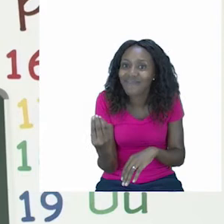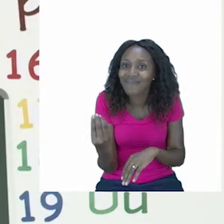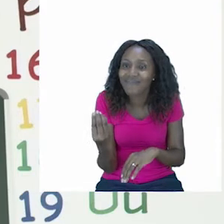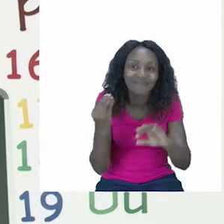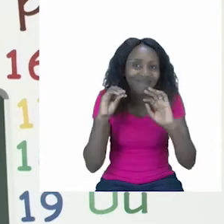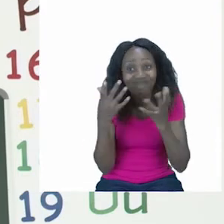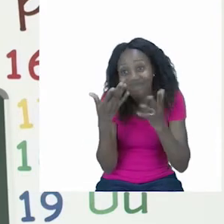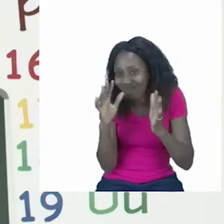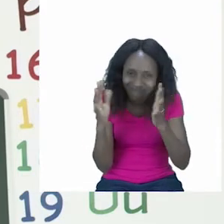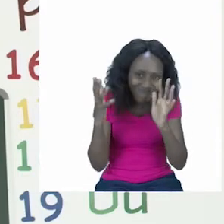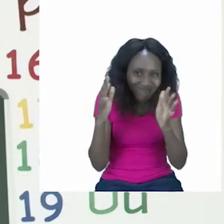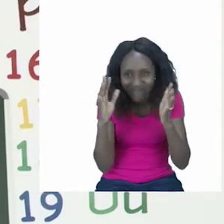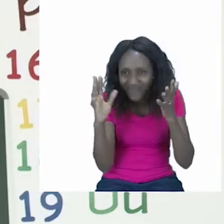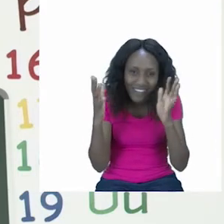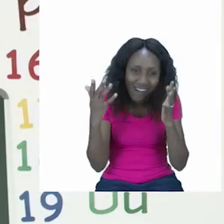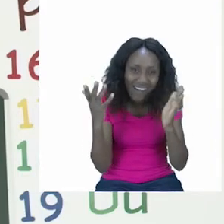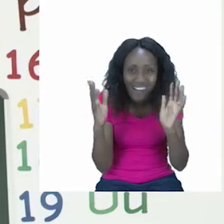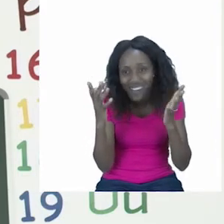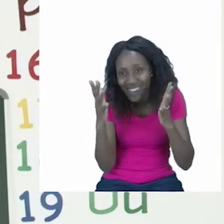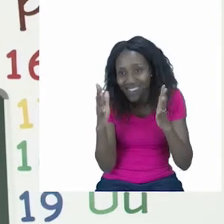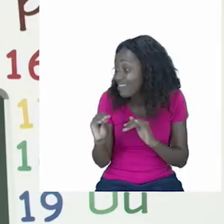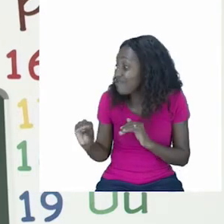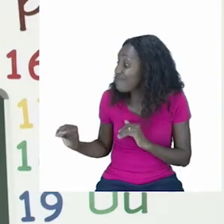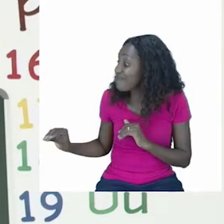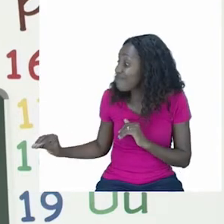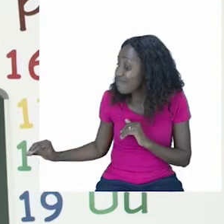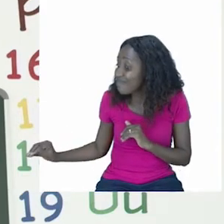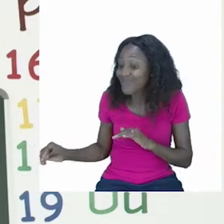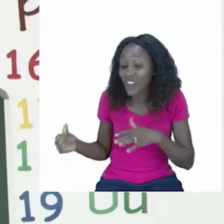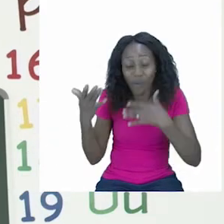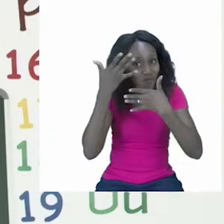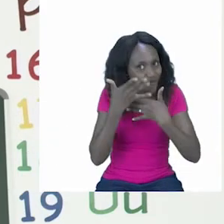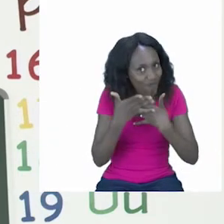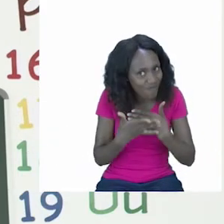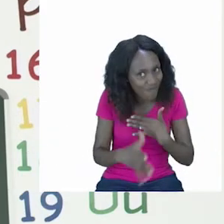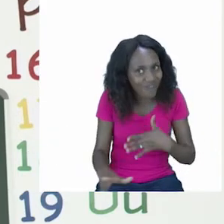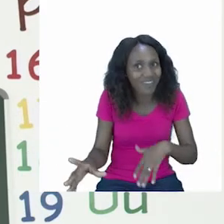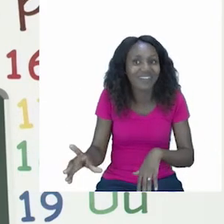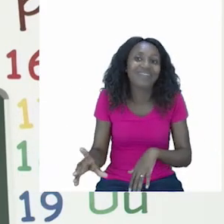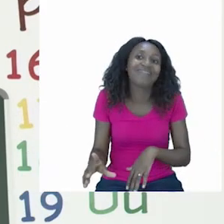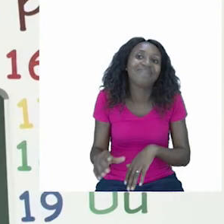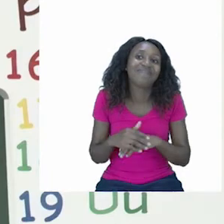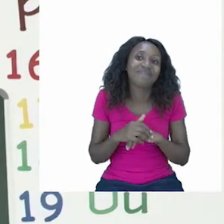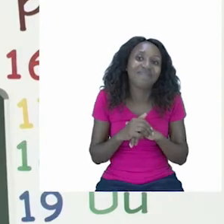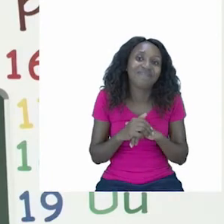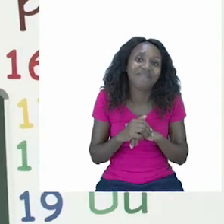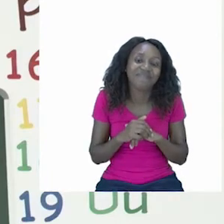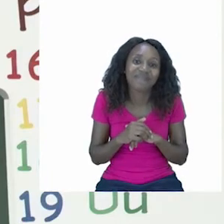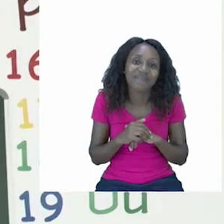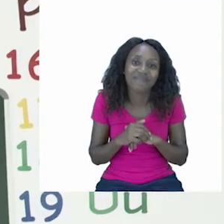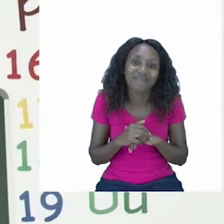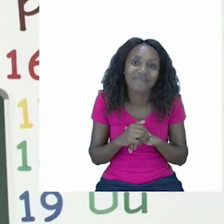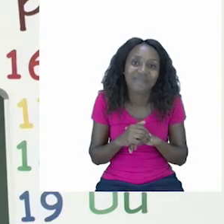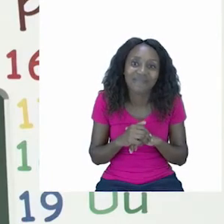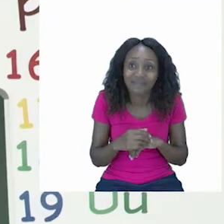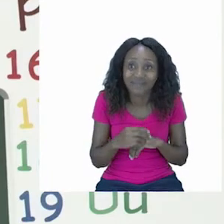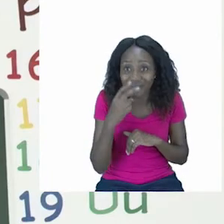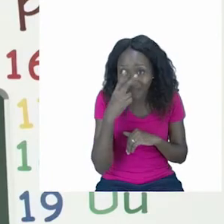Saturday. Wonderful. Now we are done with all the cards. Let's now take a look at